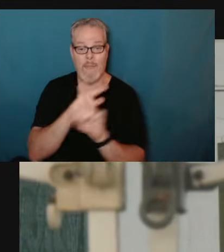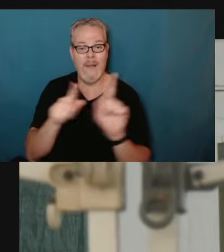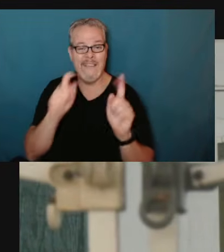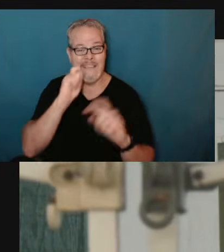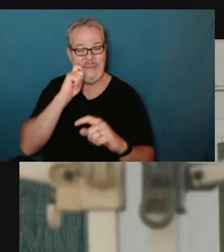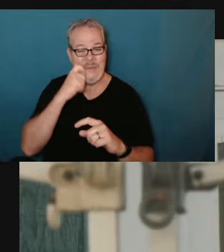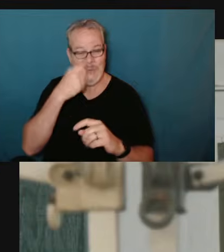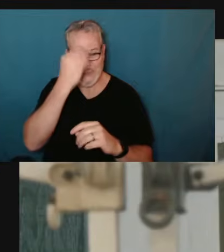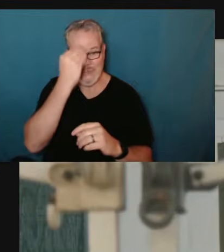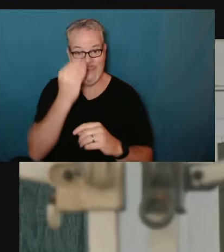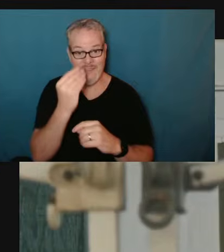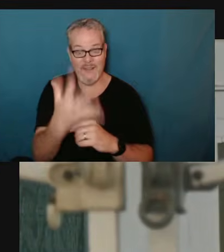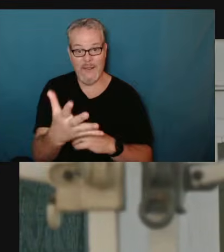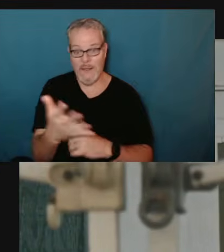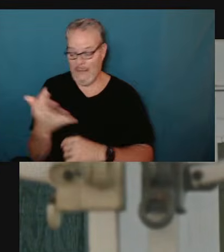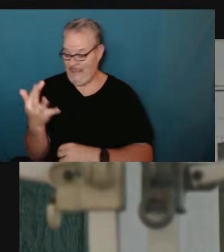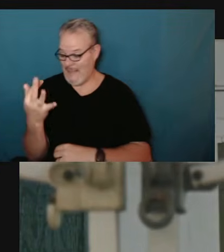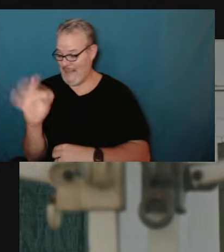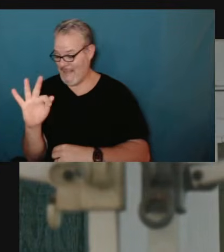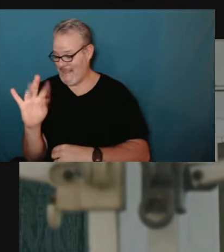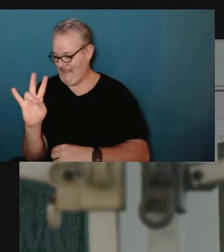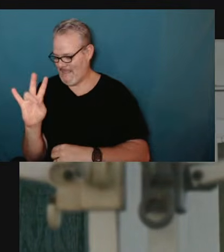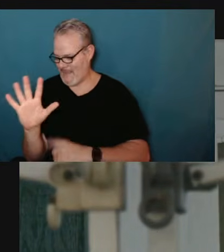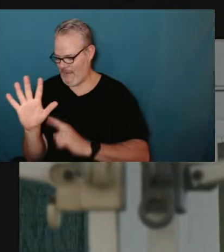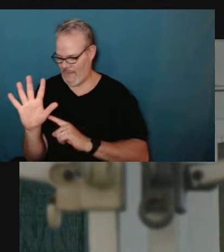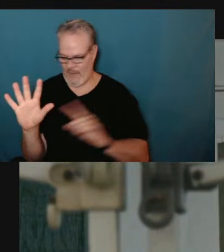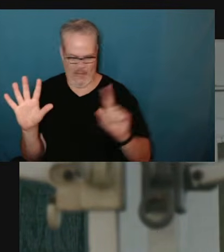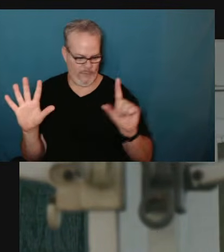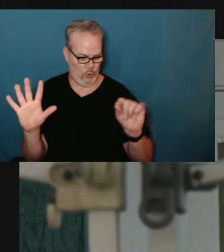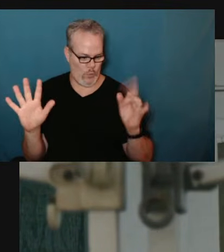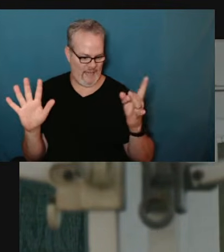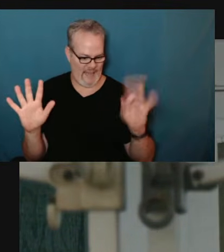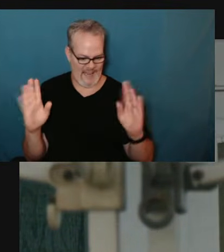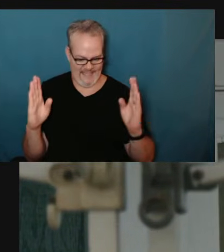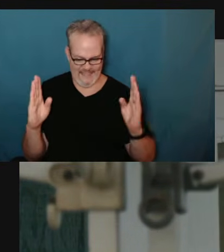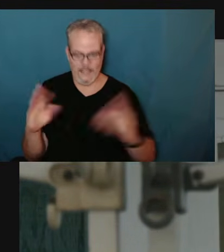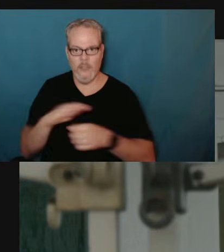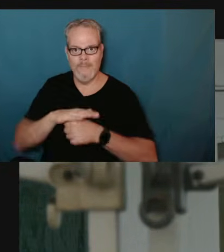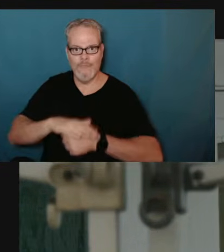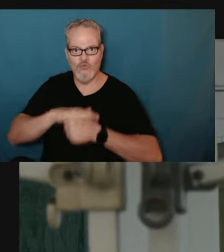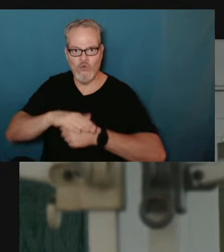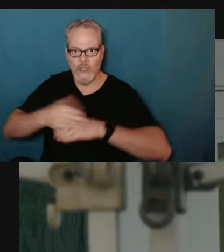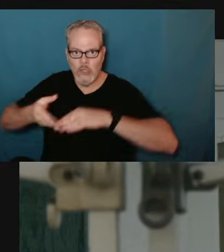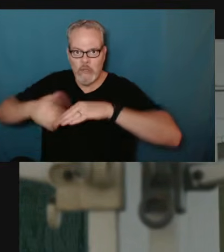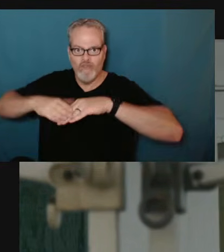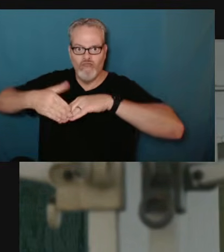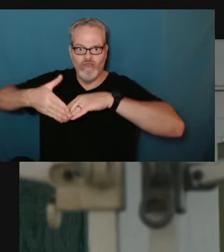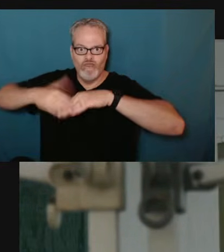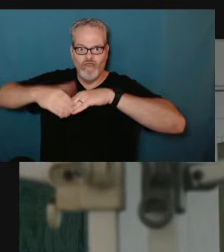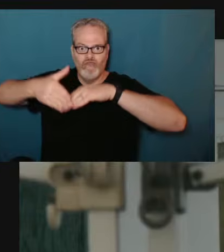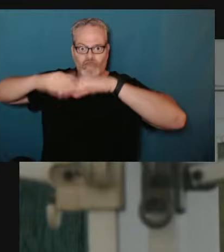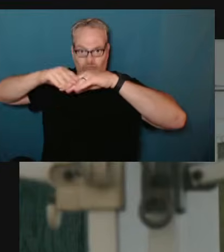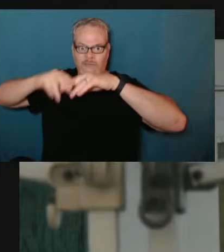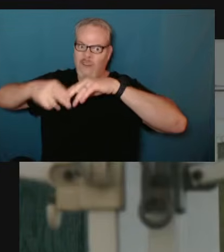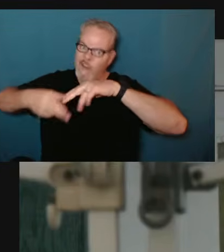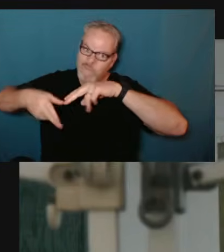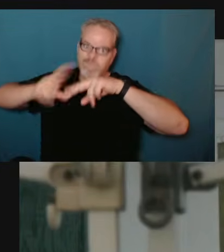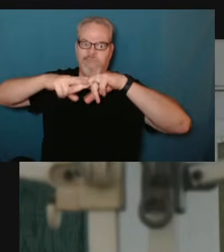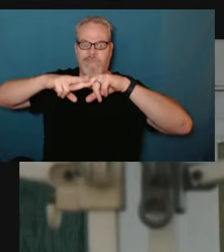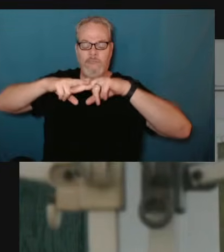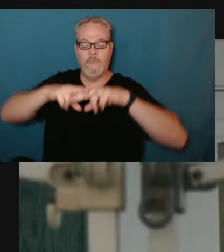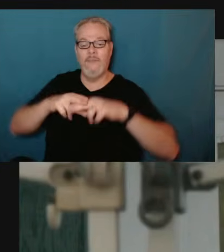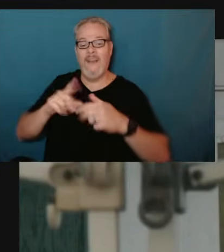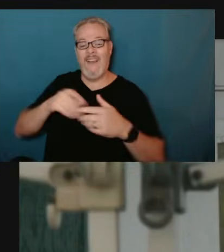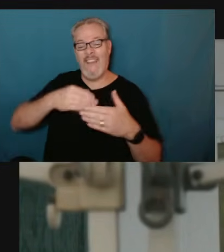and 2018, pressure was building up. In the late 1990s, we started using a